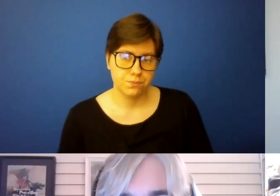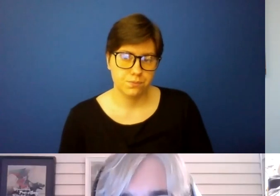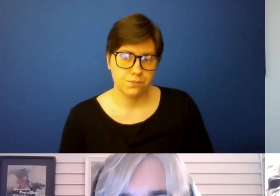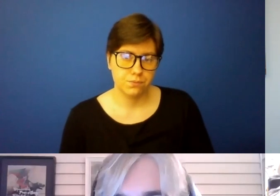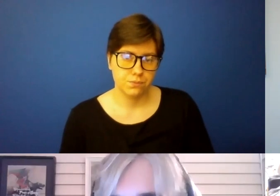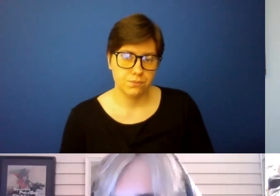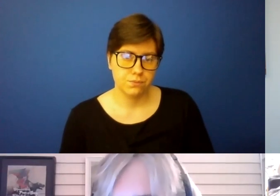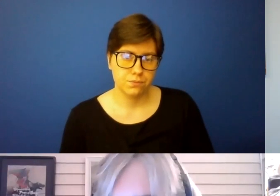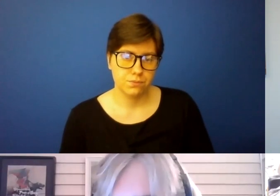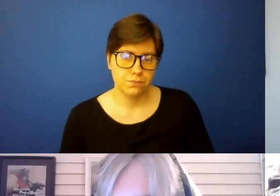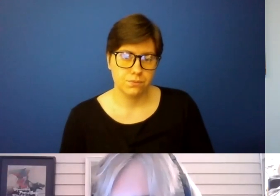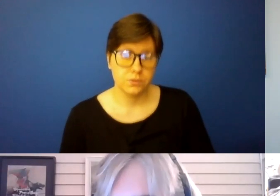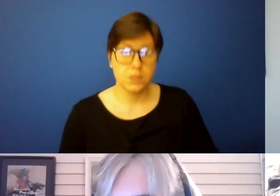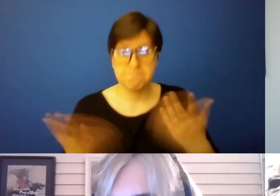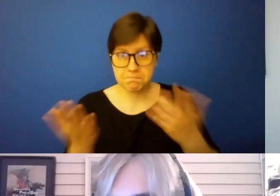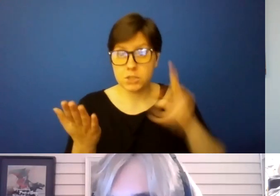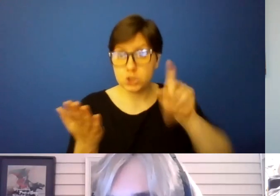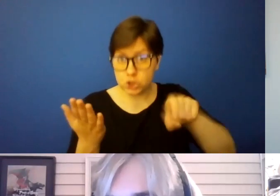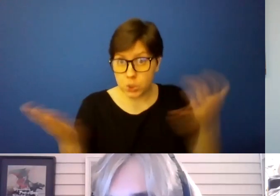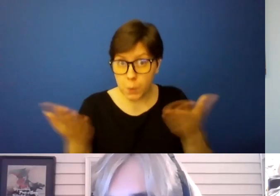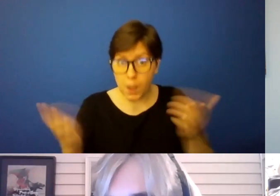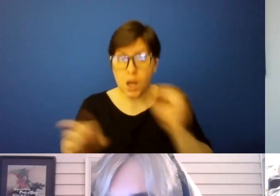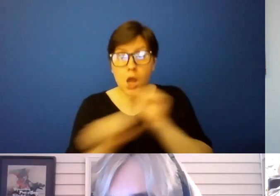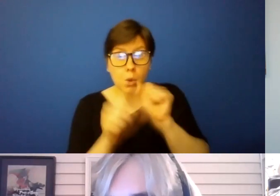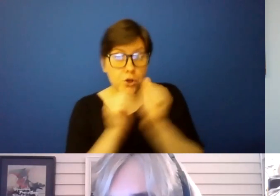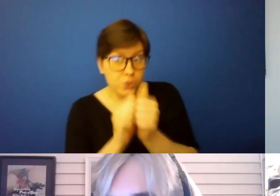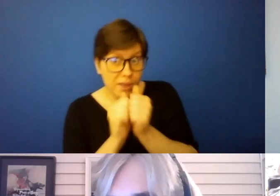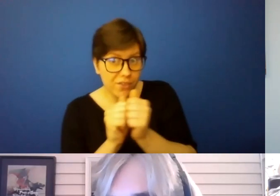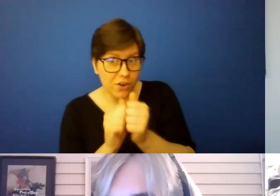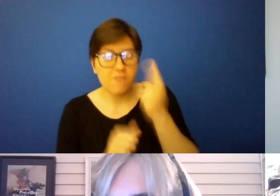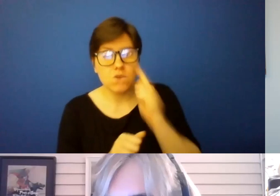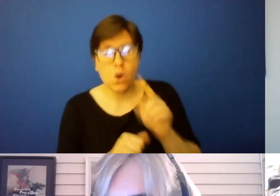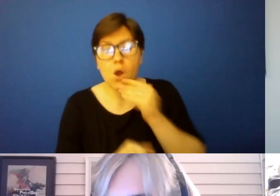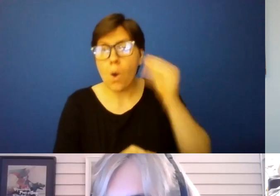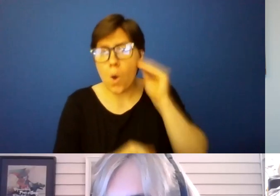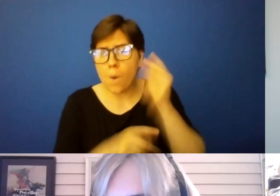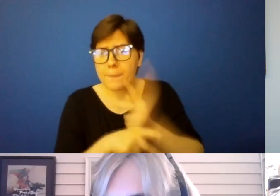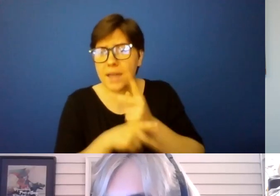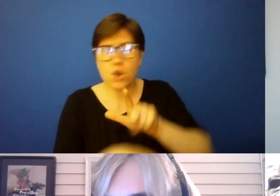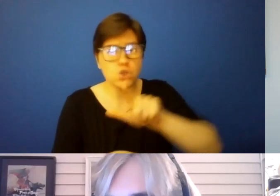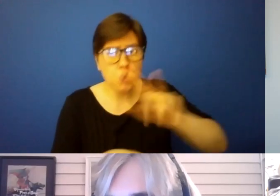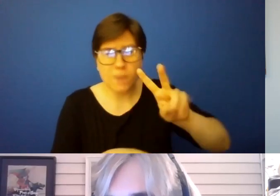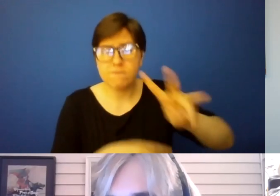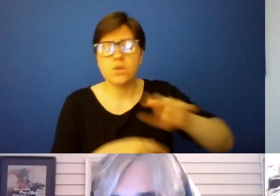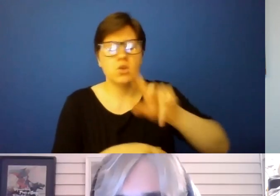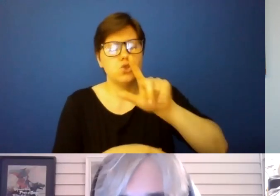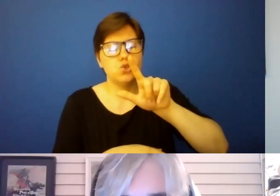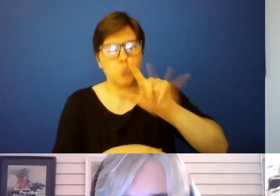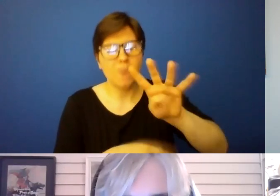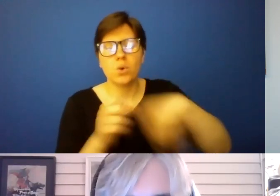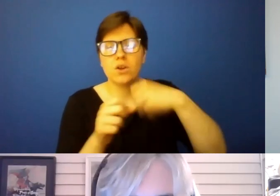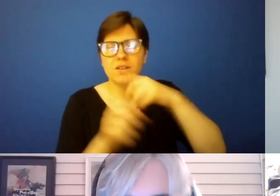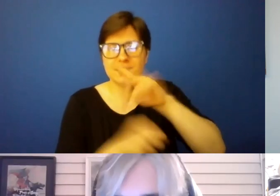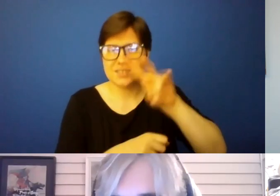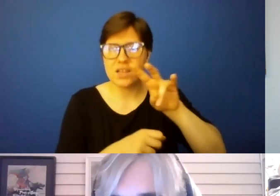How about if we work together to make sure that home care, 24/7 home care for people with Michael